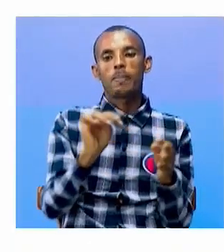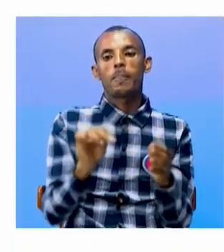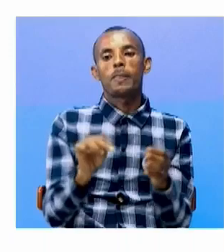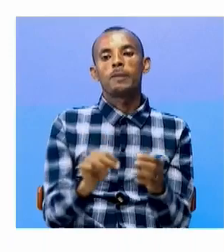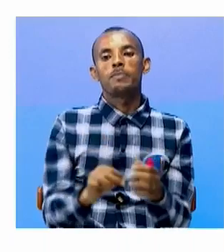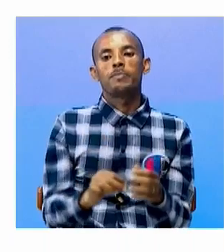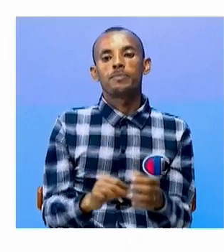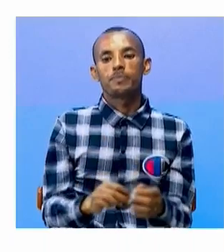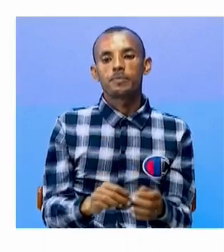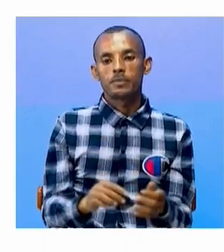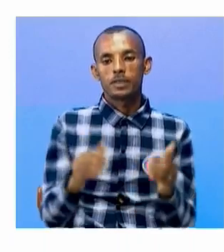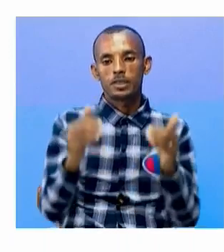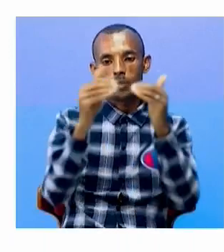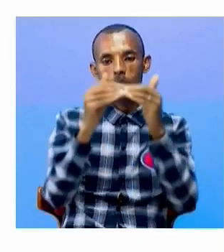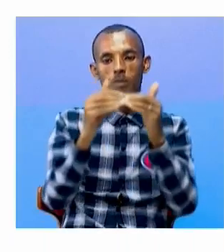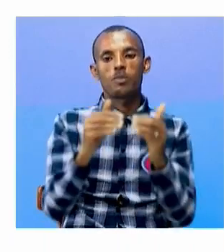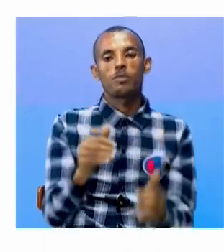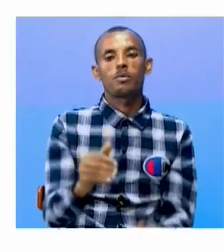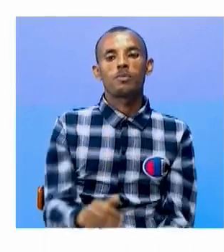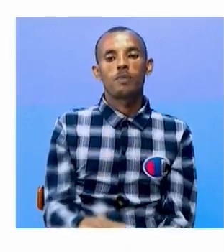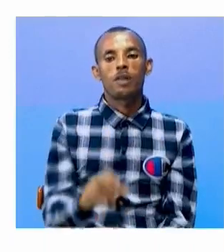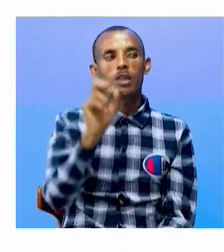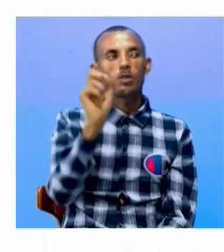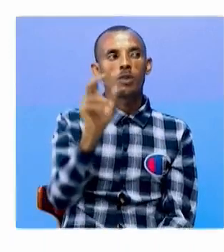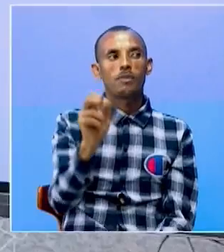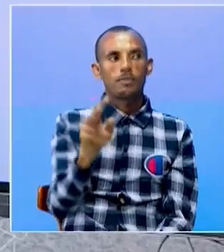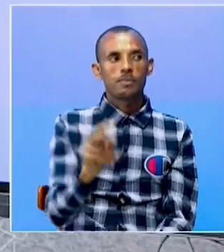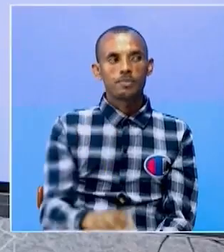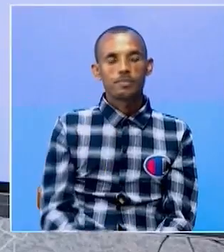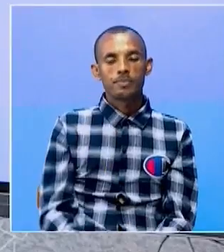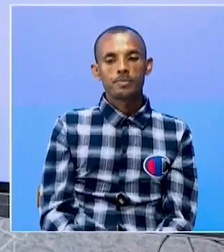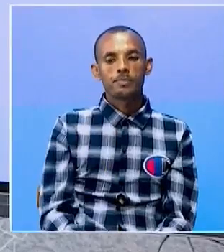their sign is equal to 12.